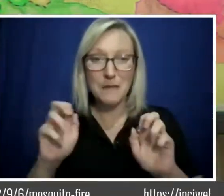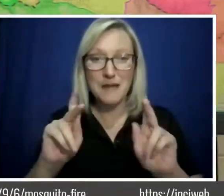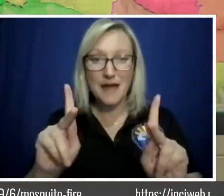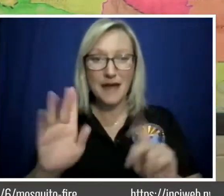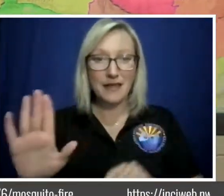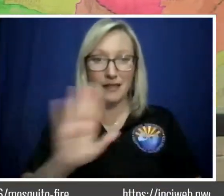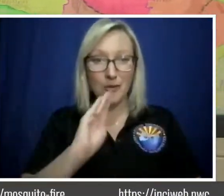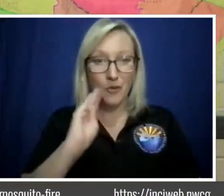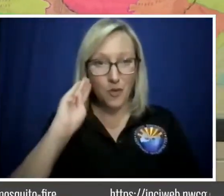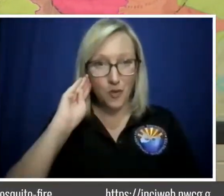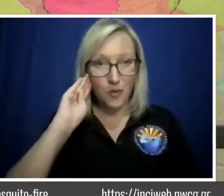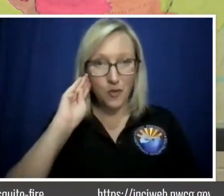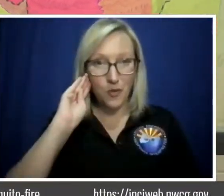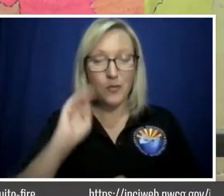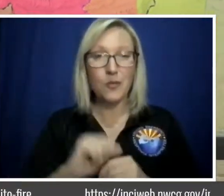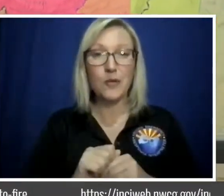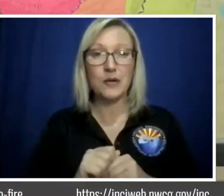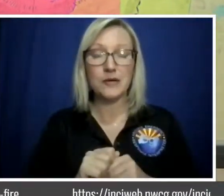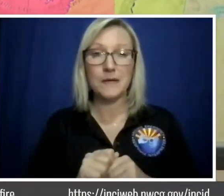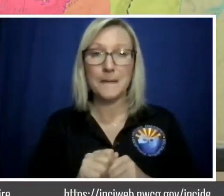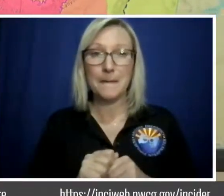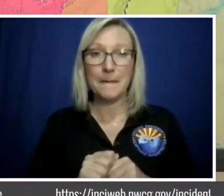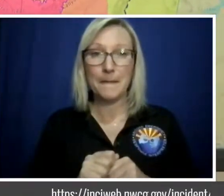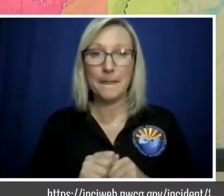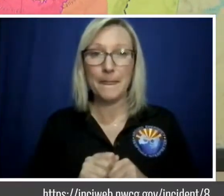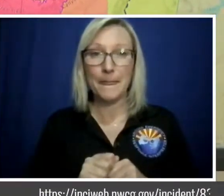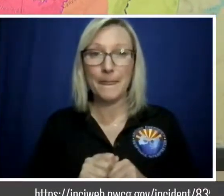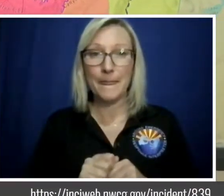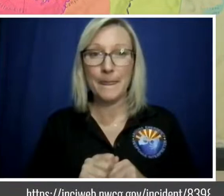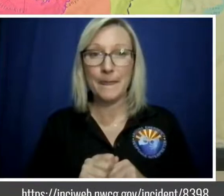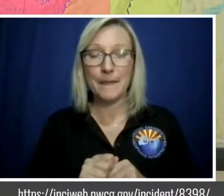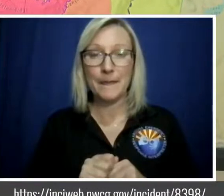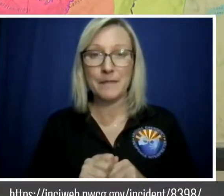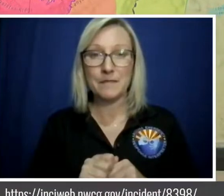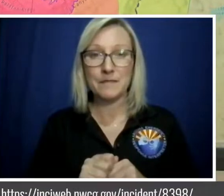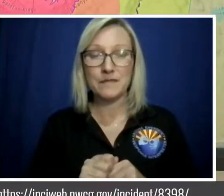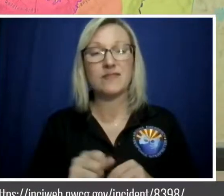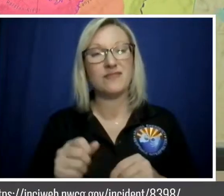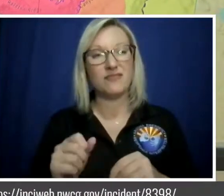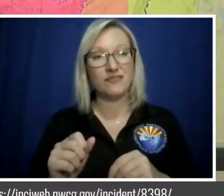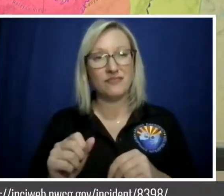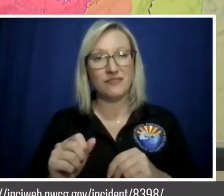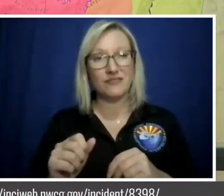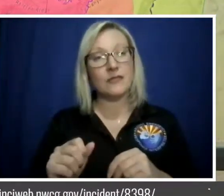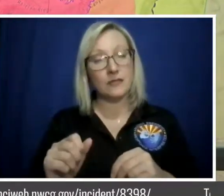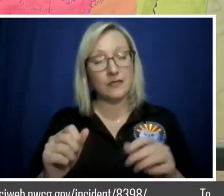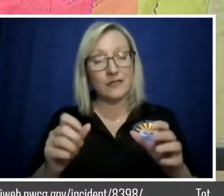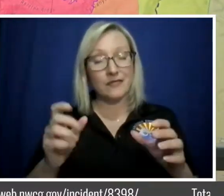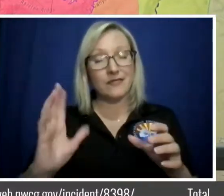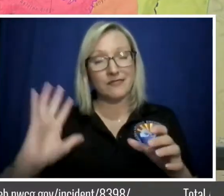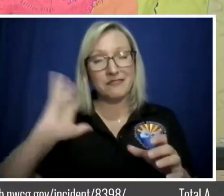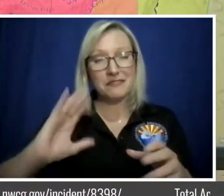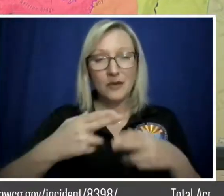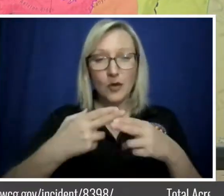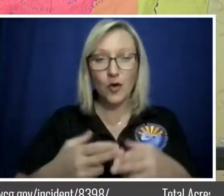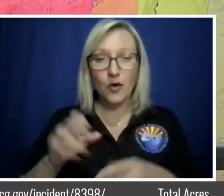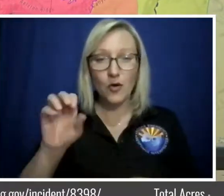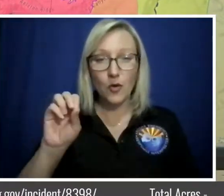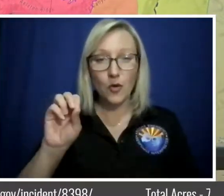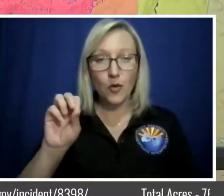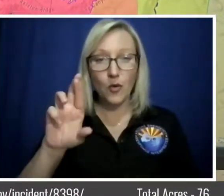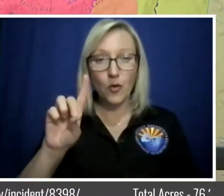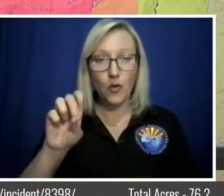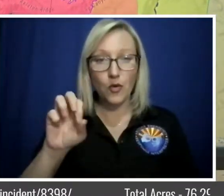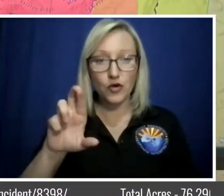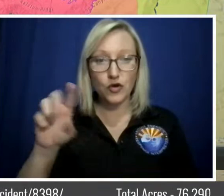into repopulation zones, or actually these have gone from order zones to warning zones, just so you know. And those zones